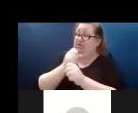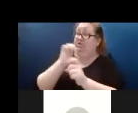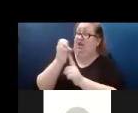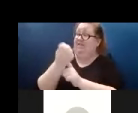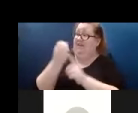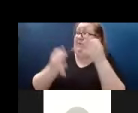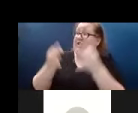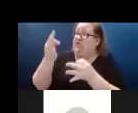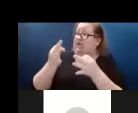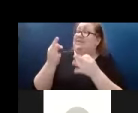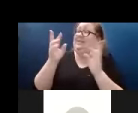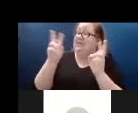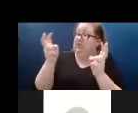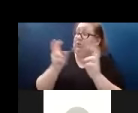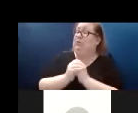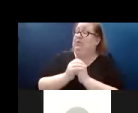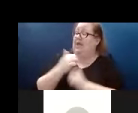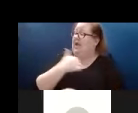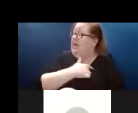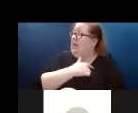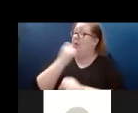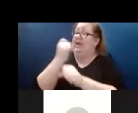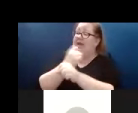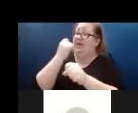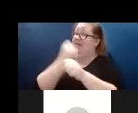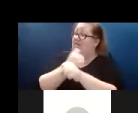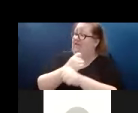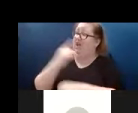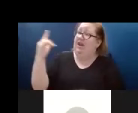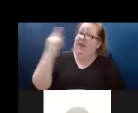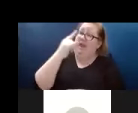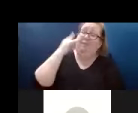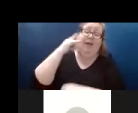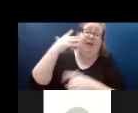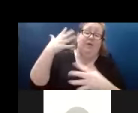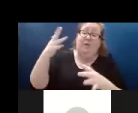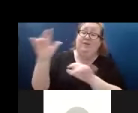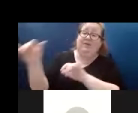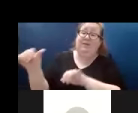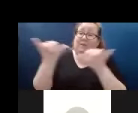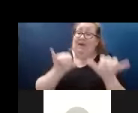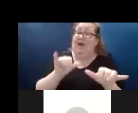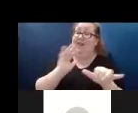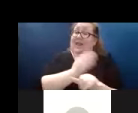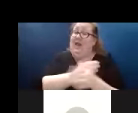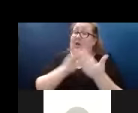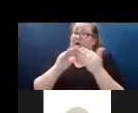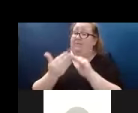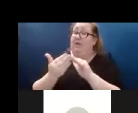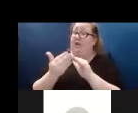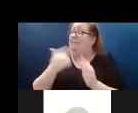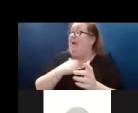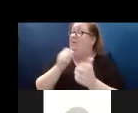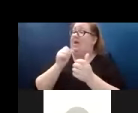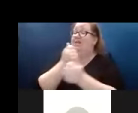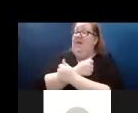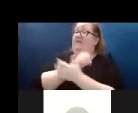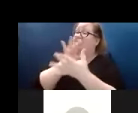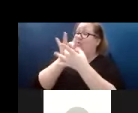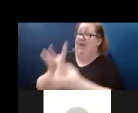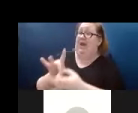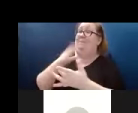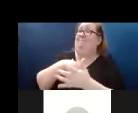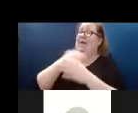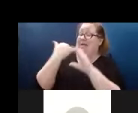and we've fought airplane noise as well in our community, but I'd love to connect. I put my email in the chat